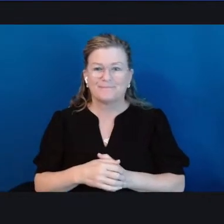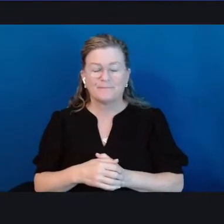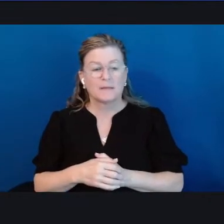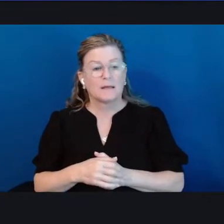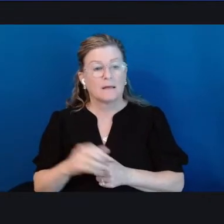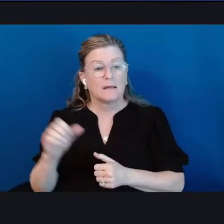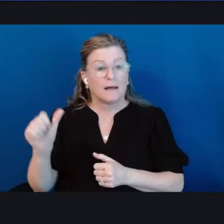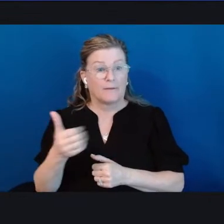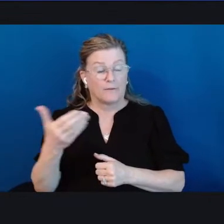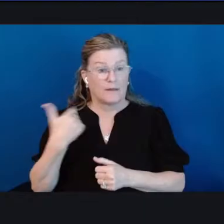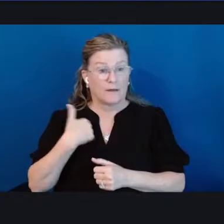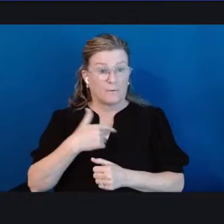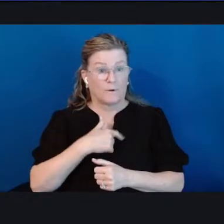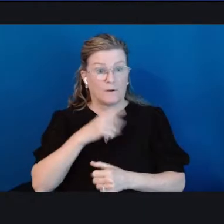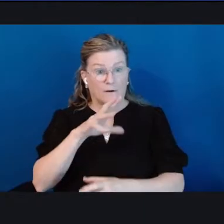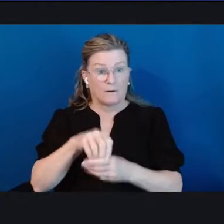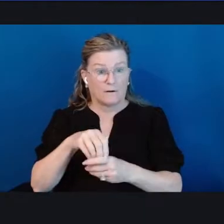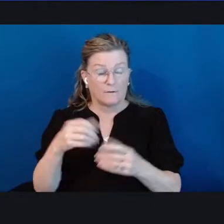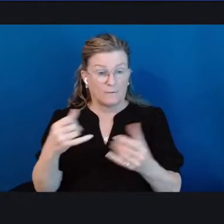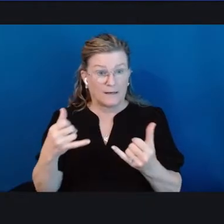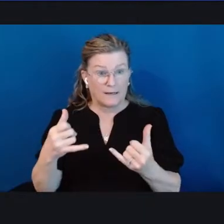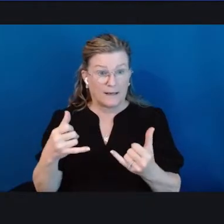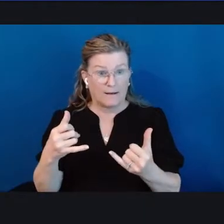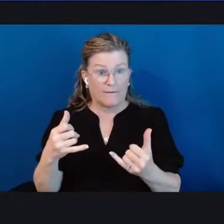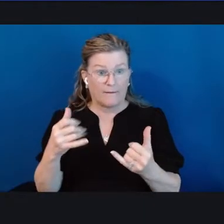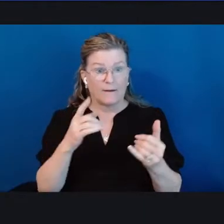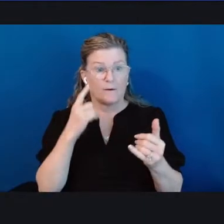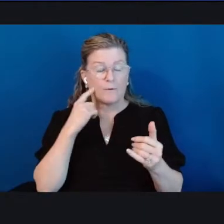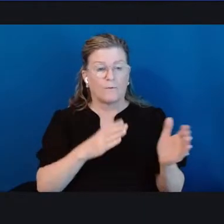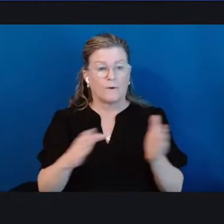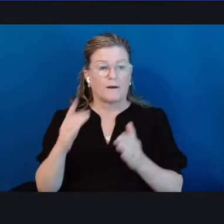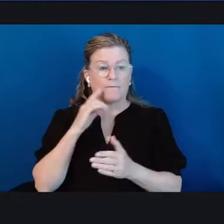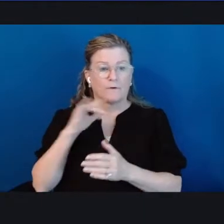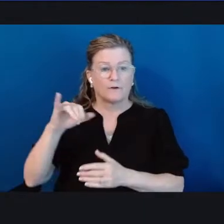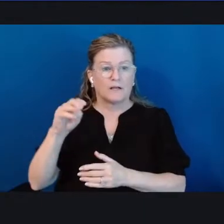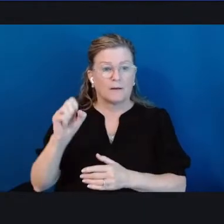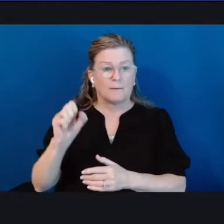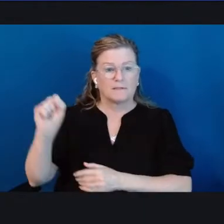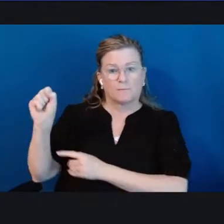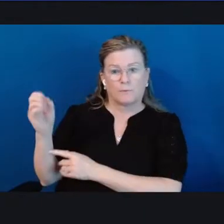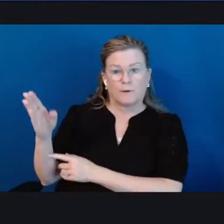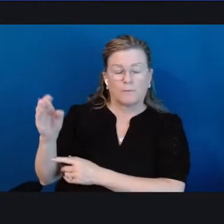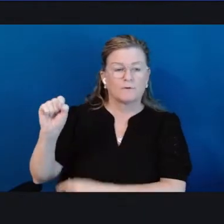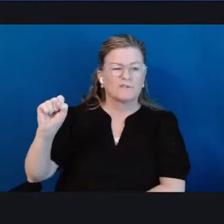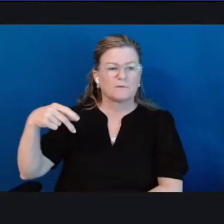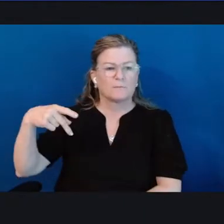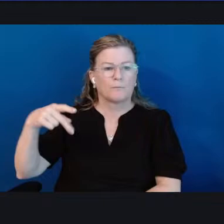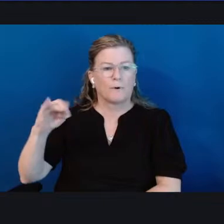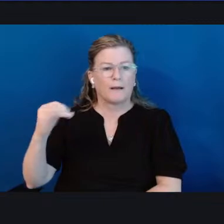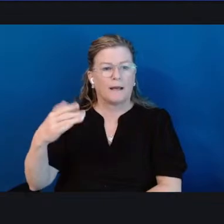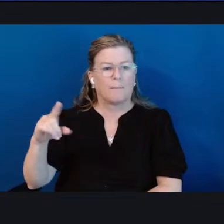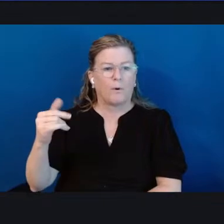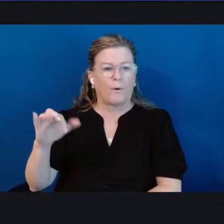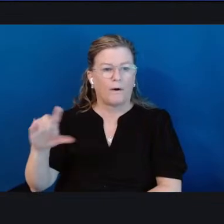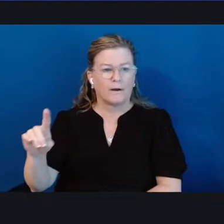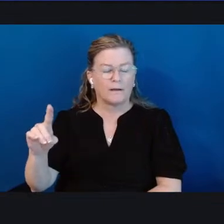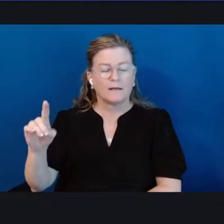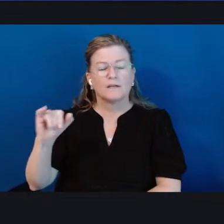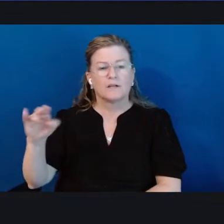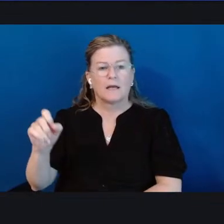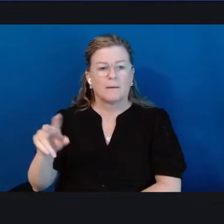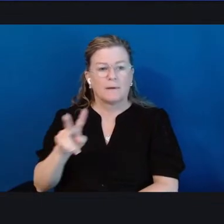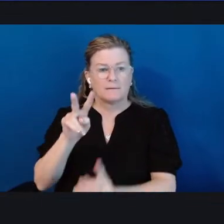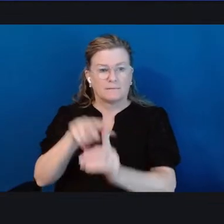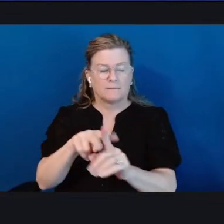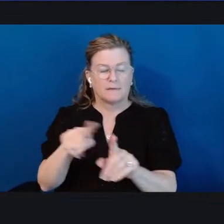The other thing that we are engaged in right now, we're getting prepared for the JMS Springboard. JMS is was designated as a